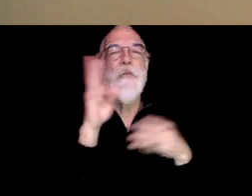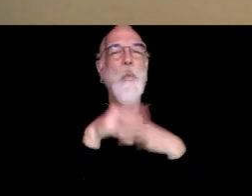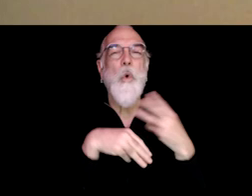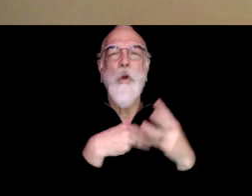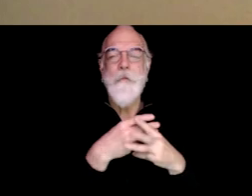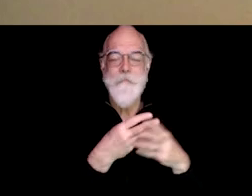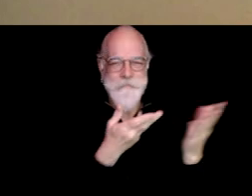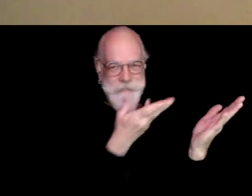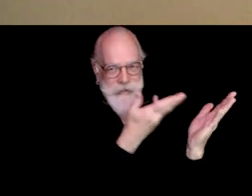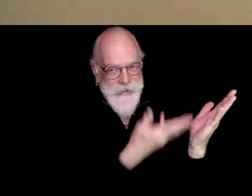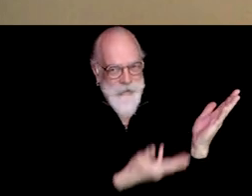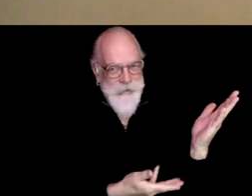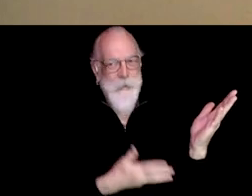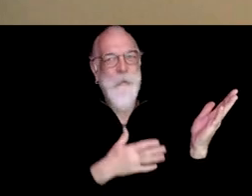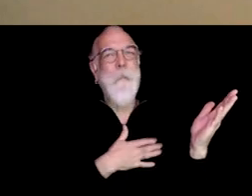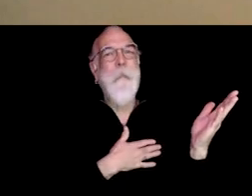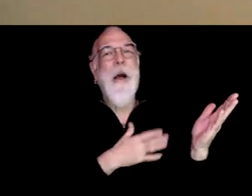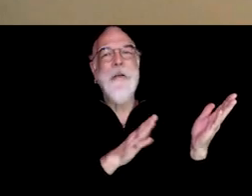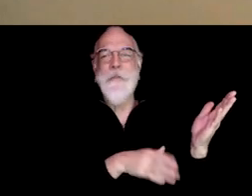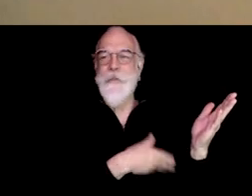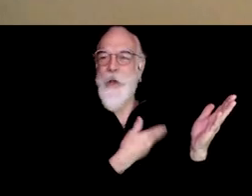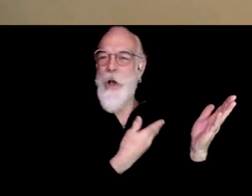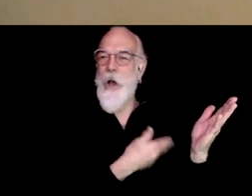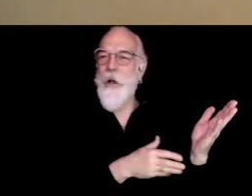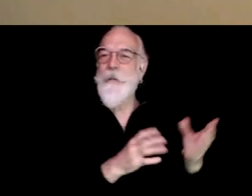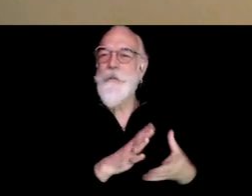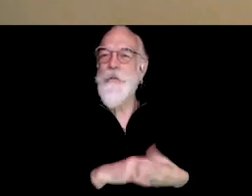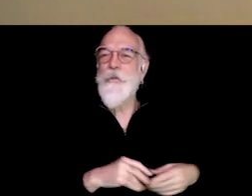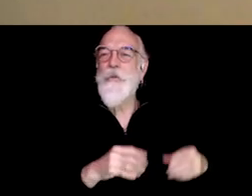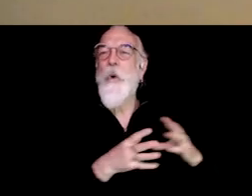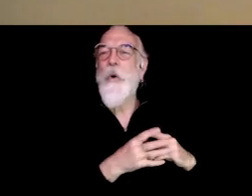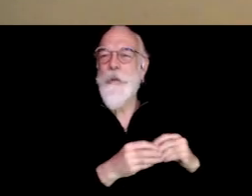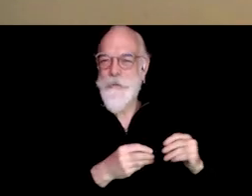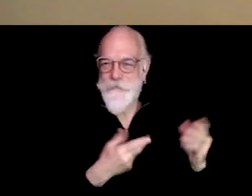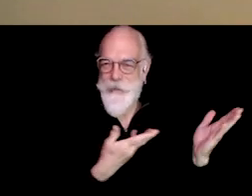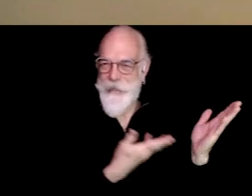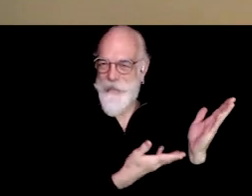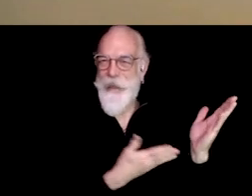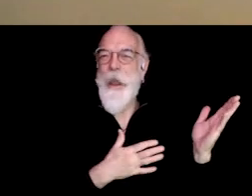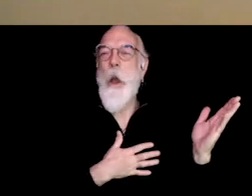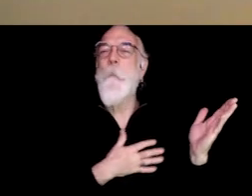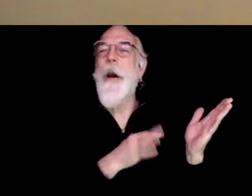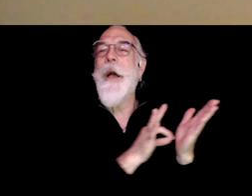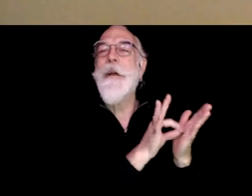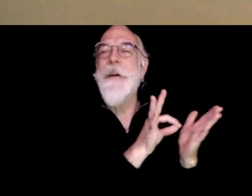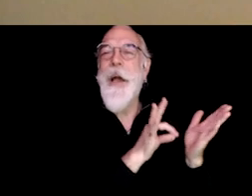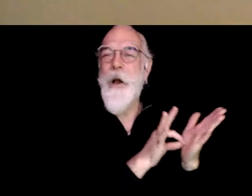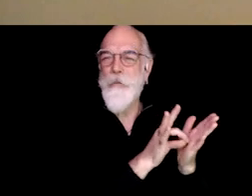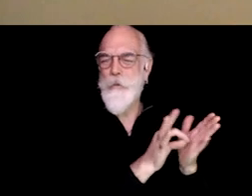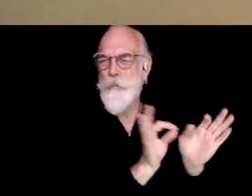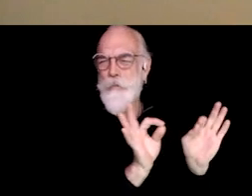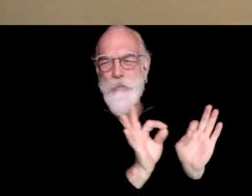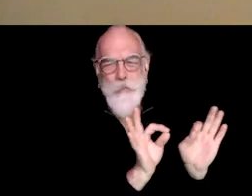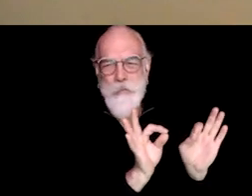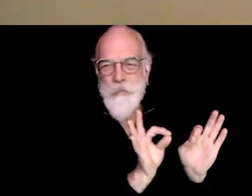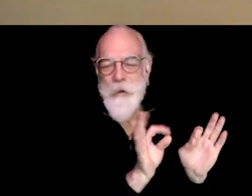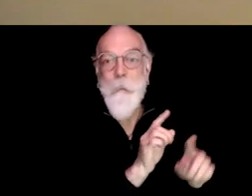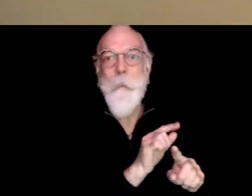accounts, my stories and songs. Small events in a very large